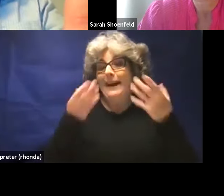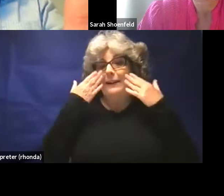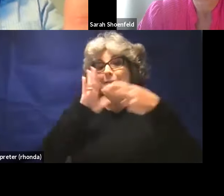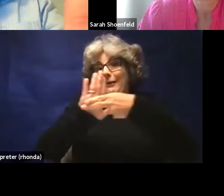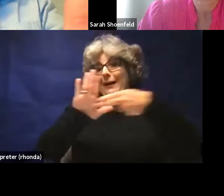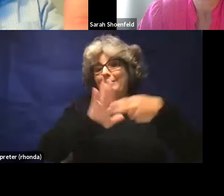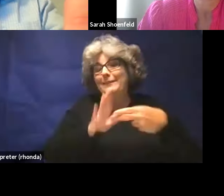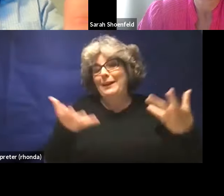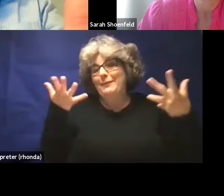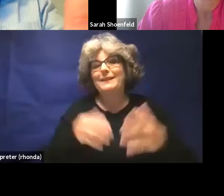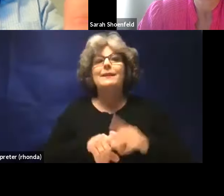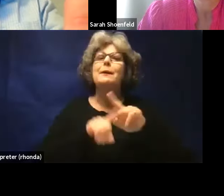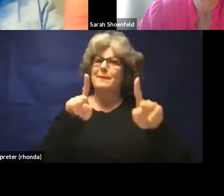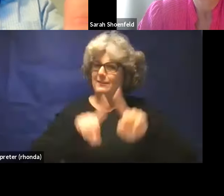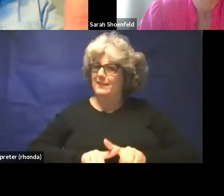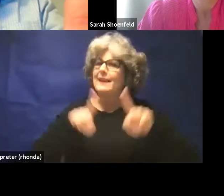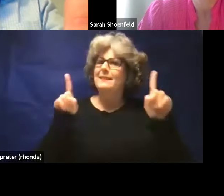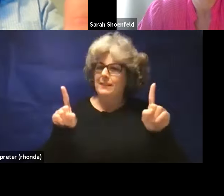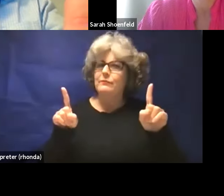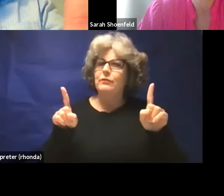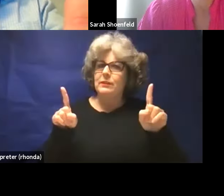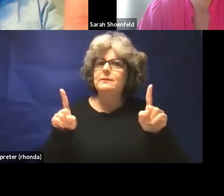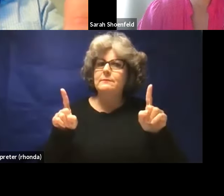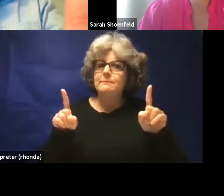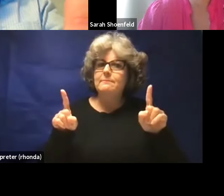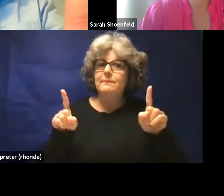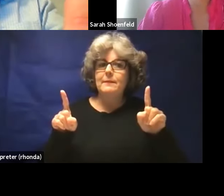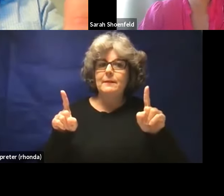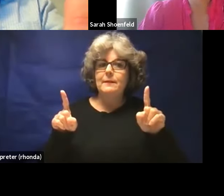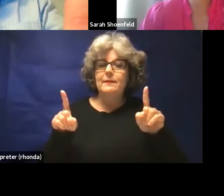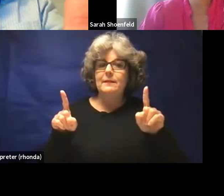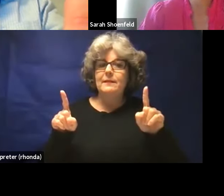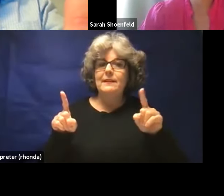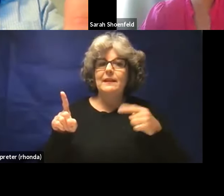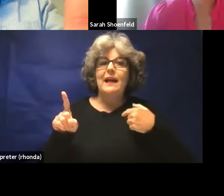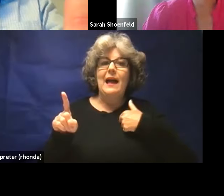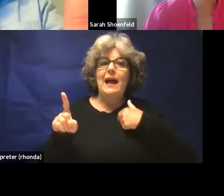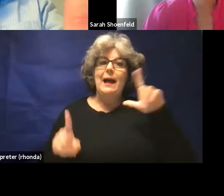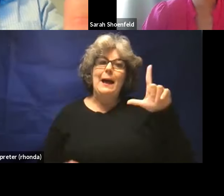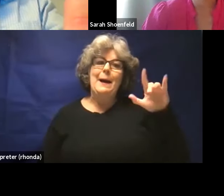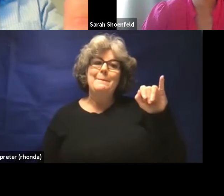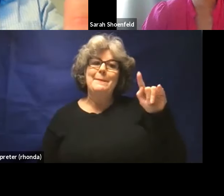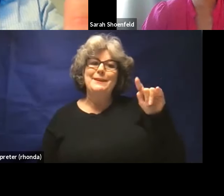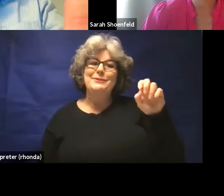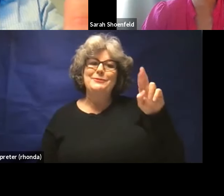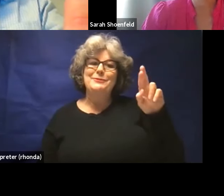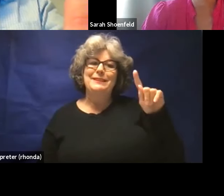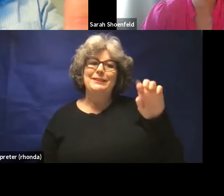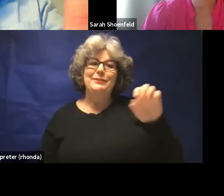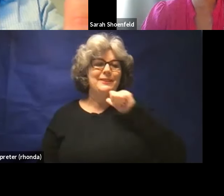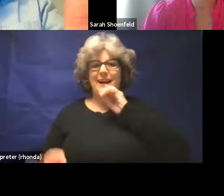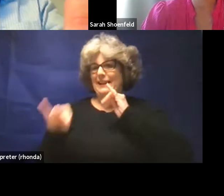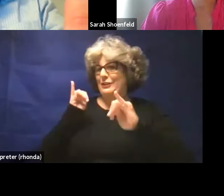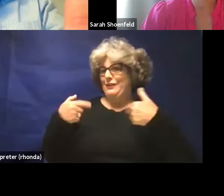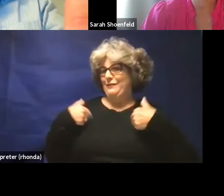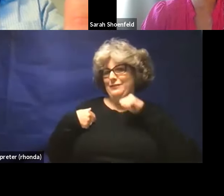it. There's a significant difference that's not my field. I'm into literature. I'm not into interviews and things